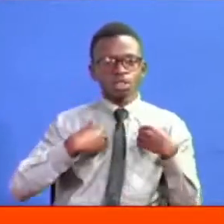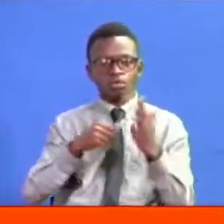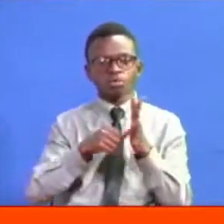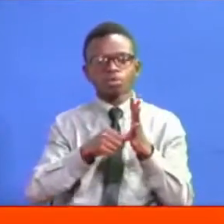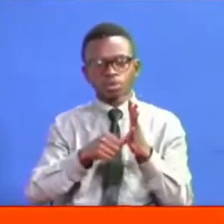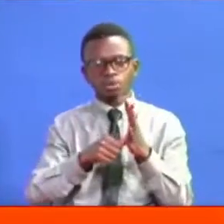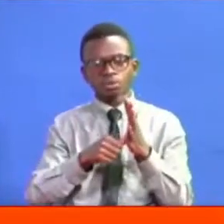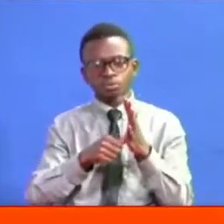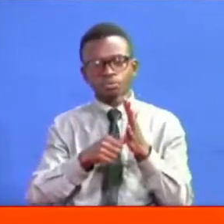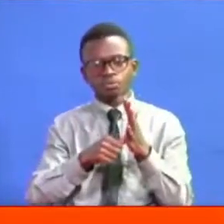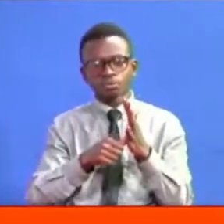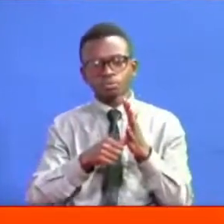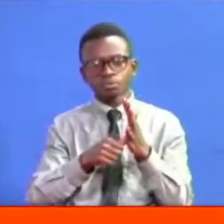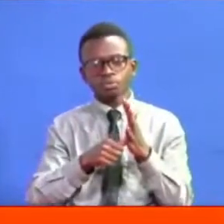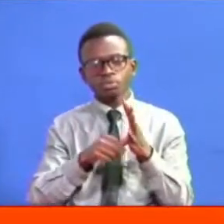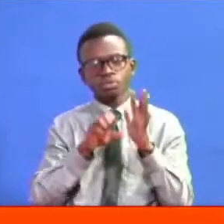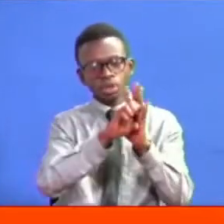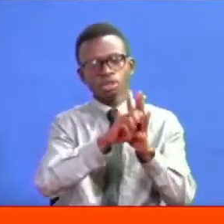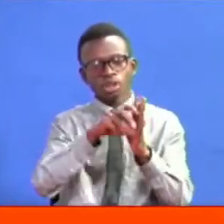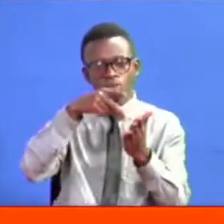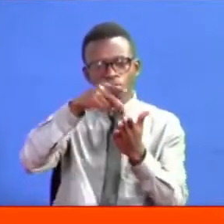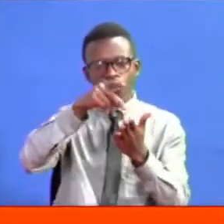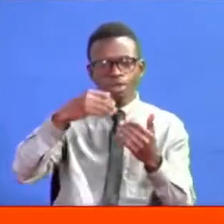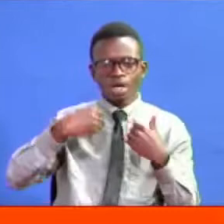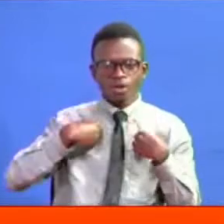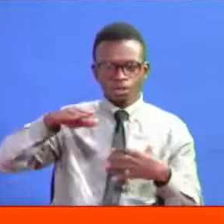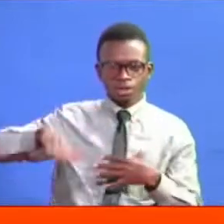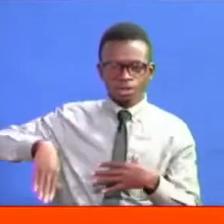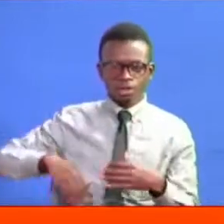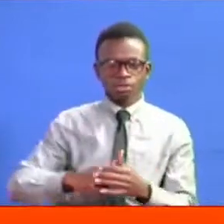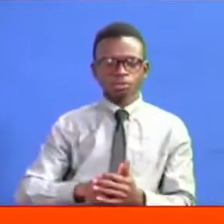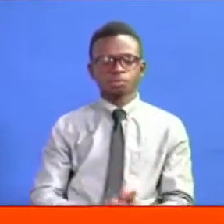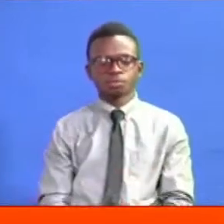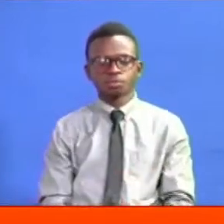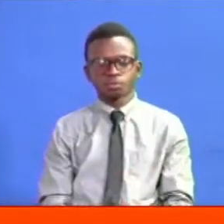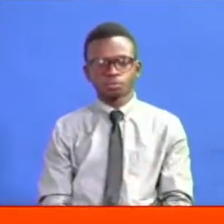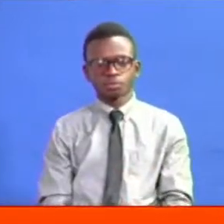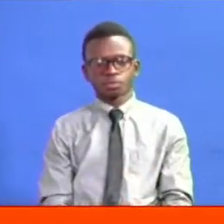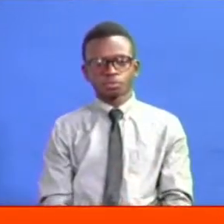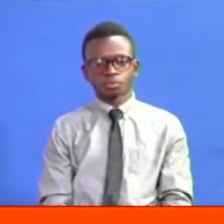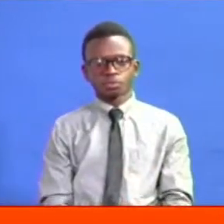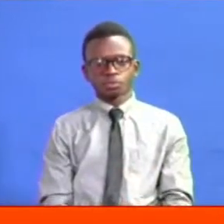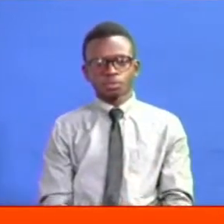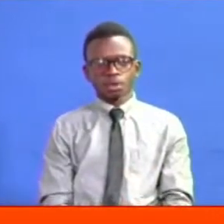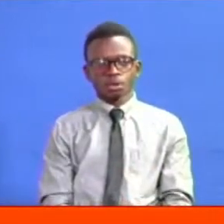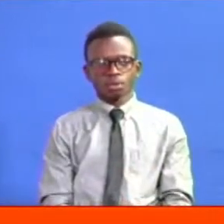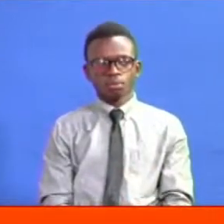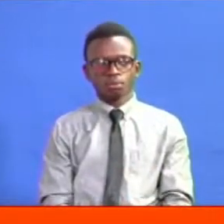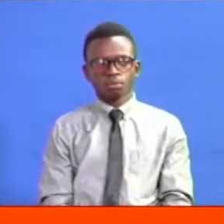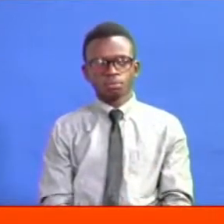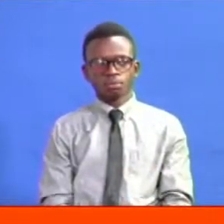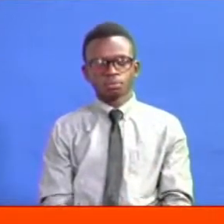over delayed remittances. Imaset Stacy, KUTV.